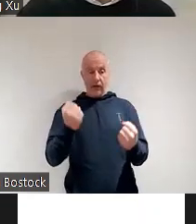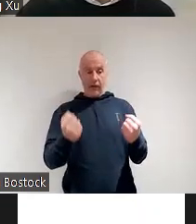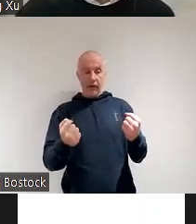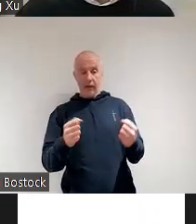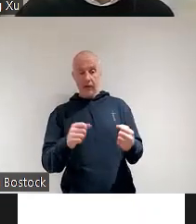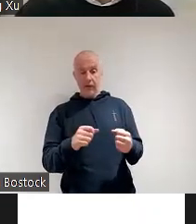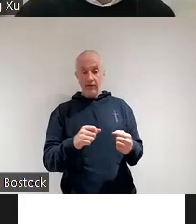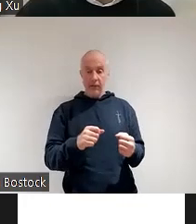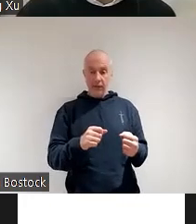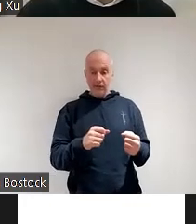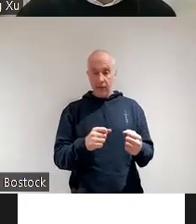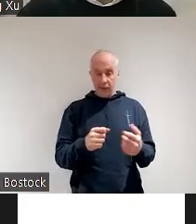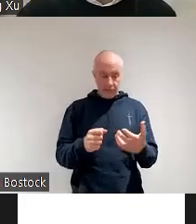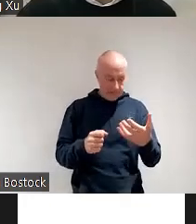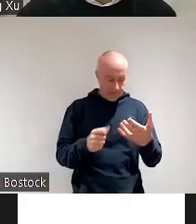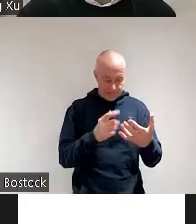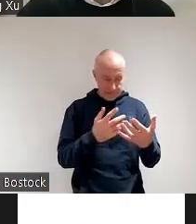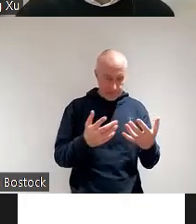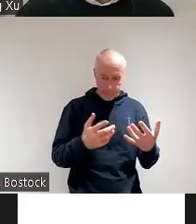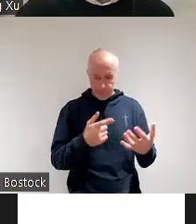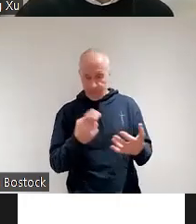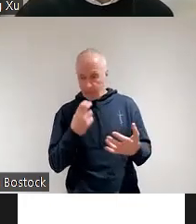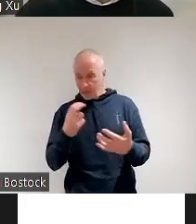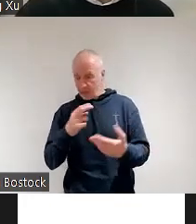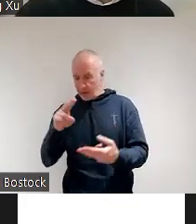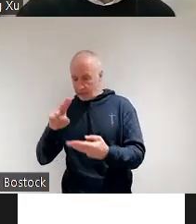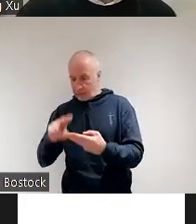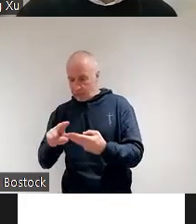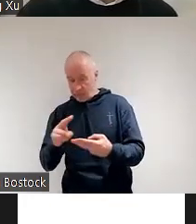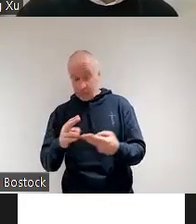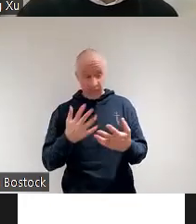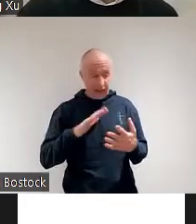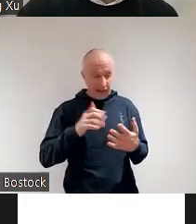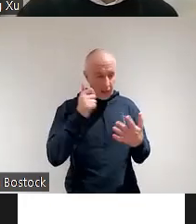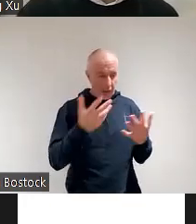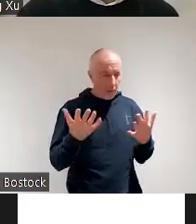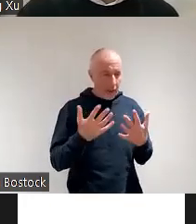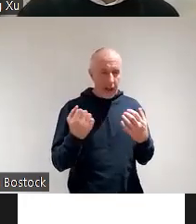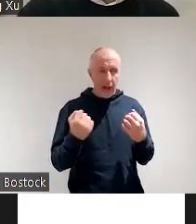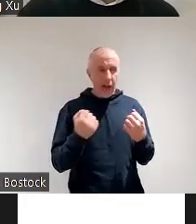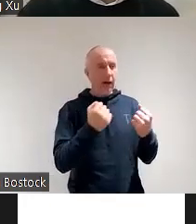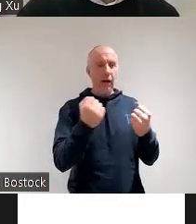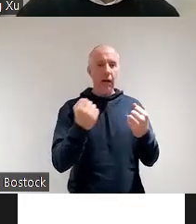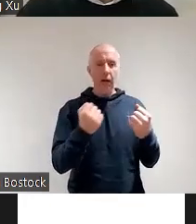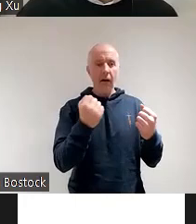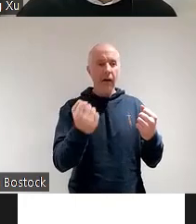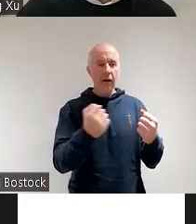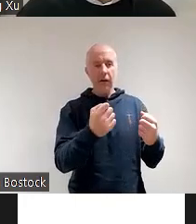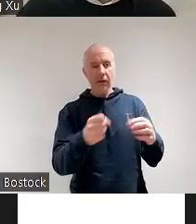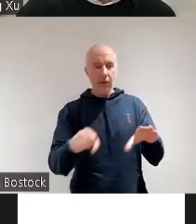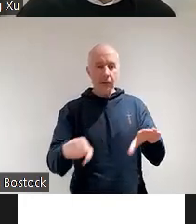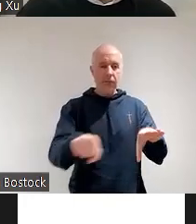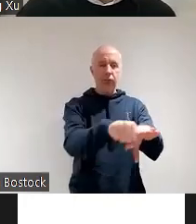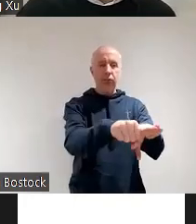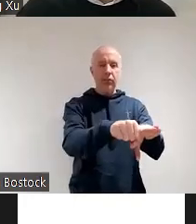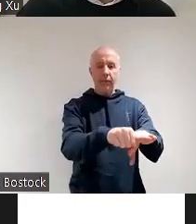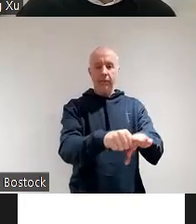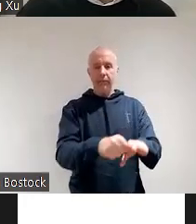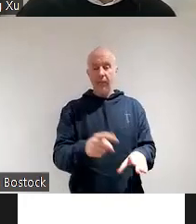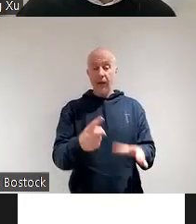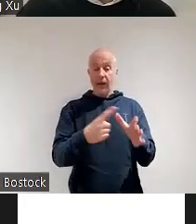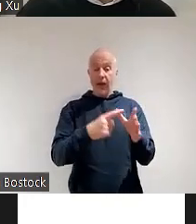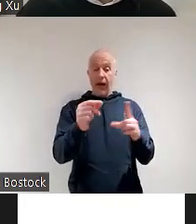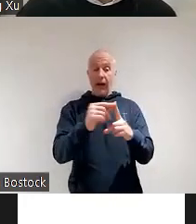the drivers really need to know where is the chargers. So all these apps is something that can be very helpful. I highly appreciate that